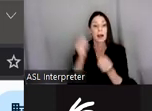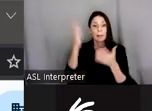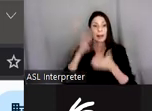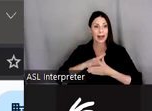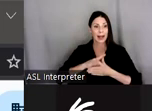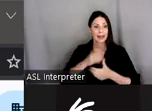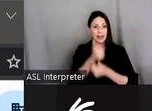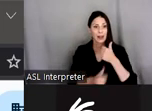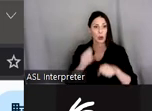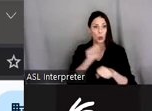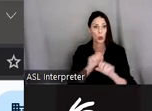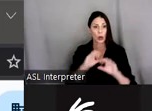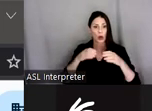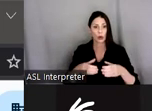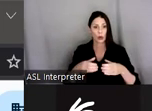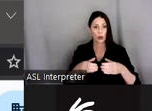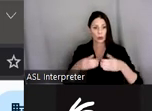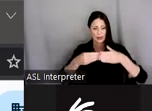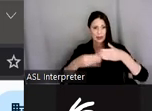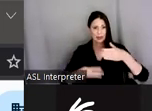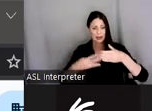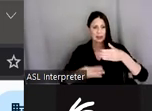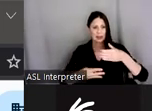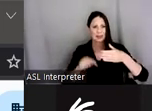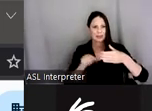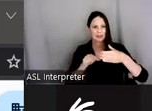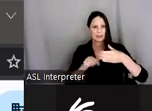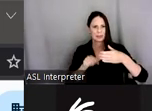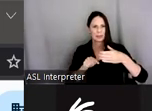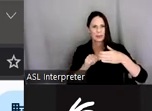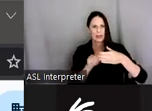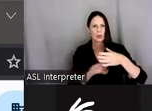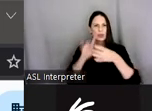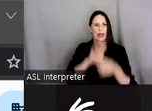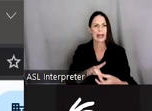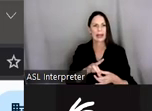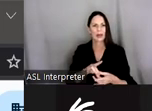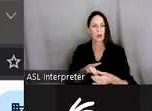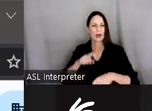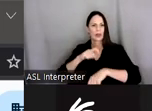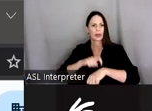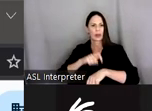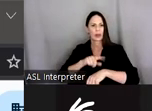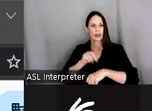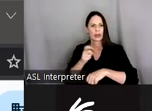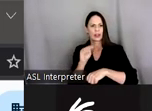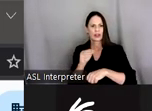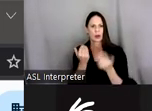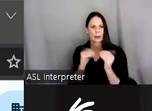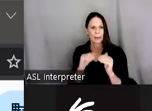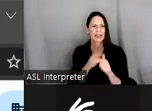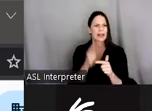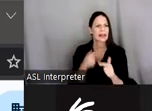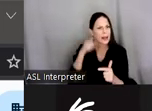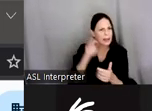groups that actually had to do with, right, term limits. And then I believe